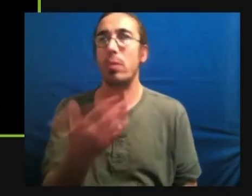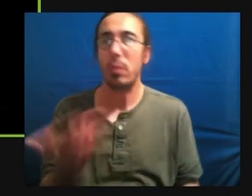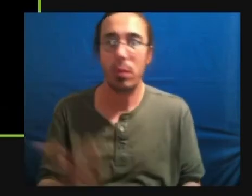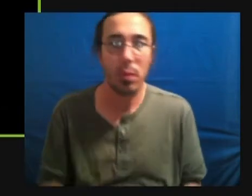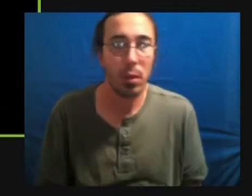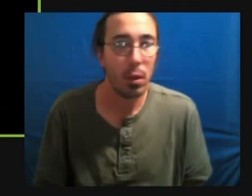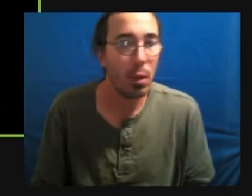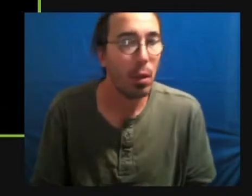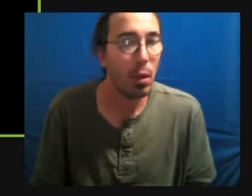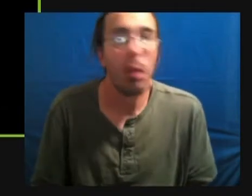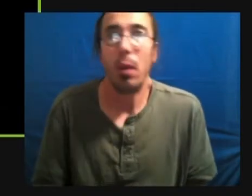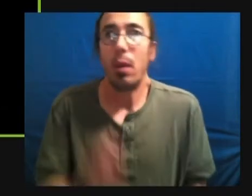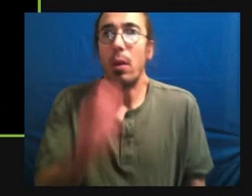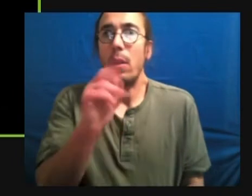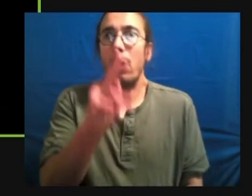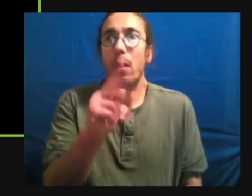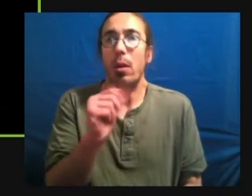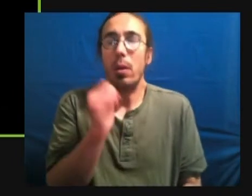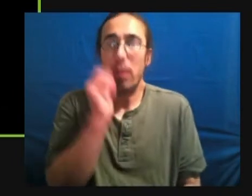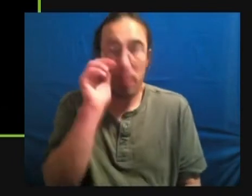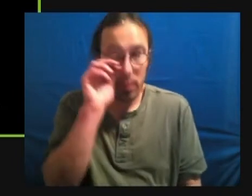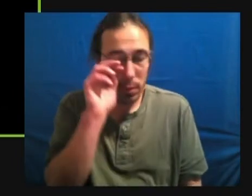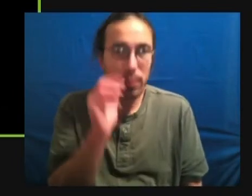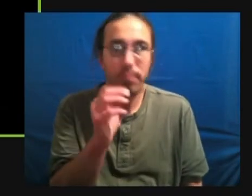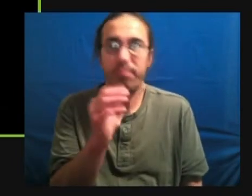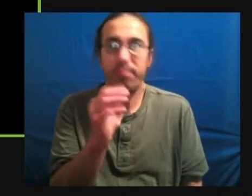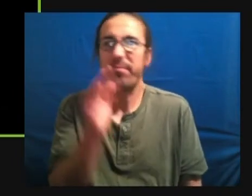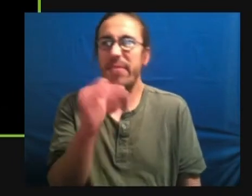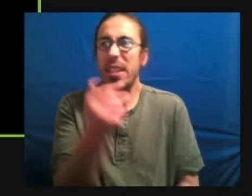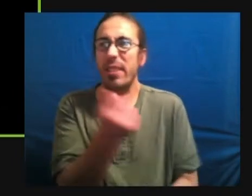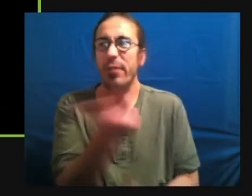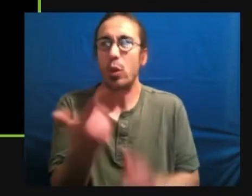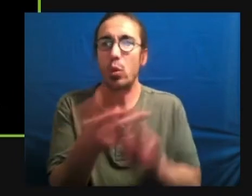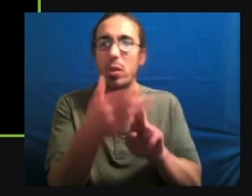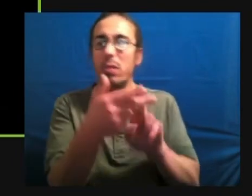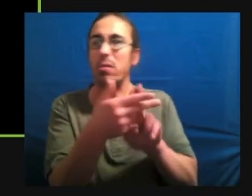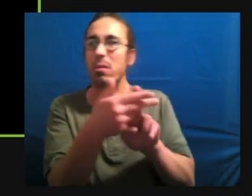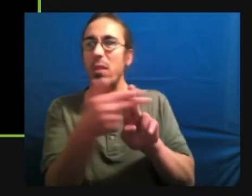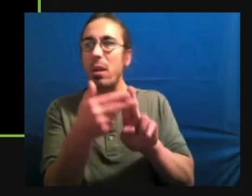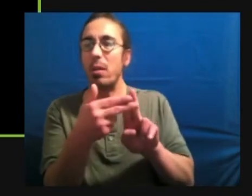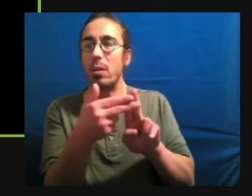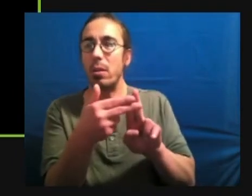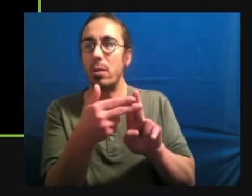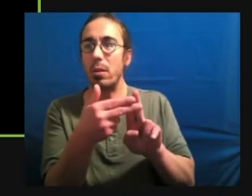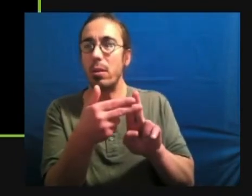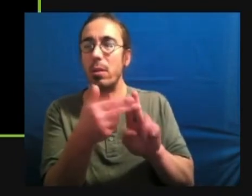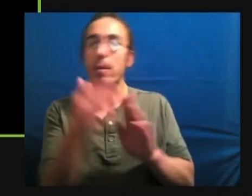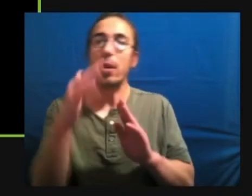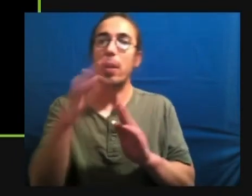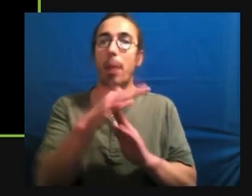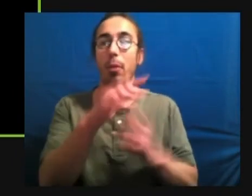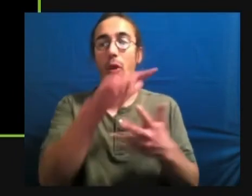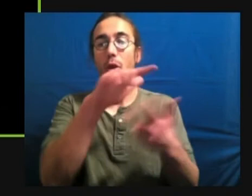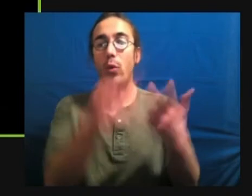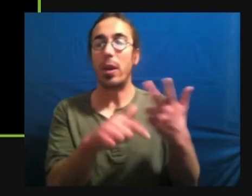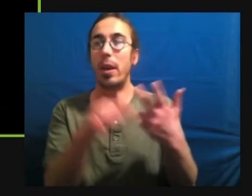Okay, so these next few, the top 3 tiers of empathy